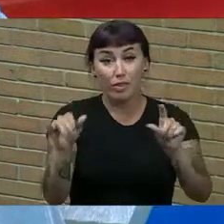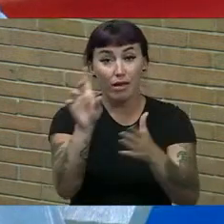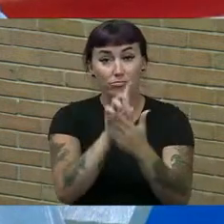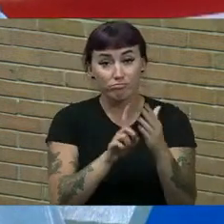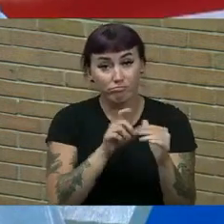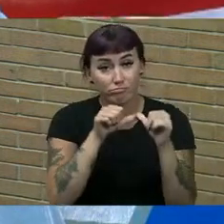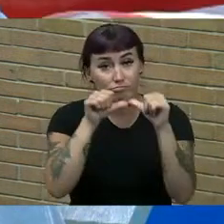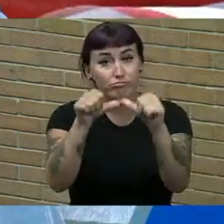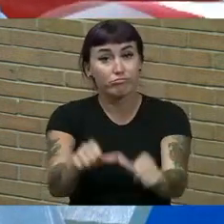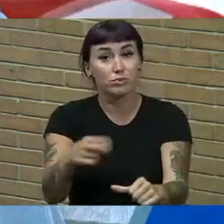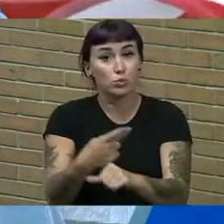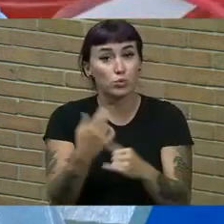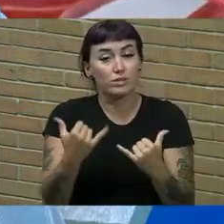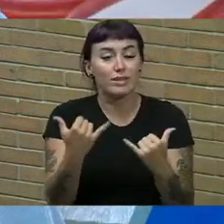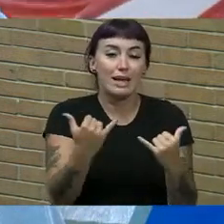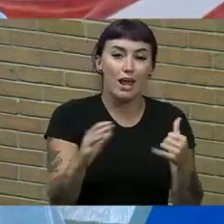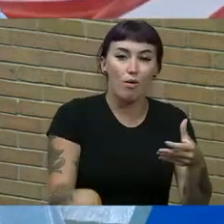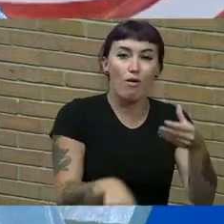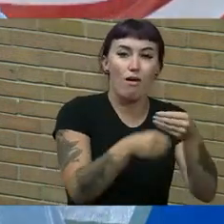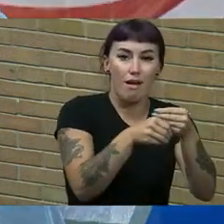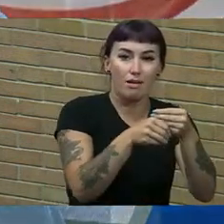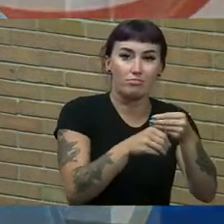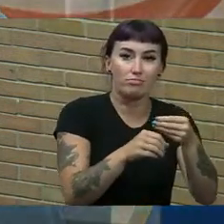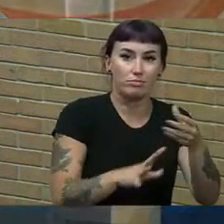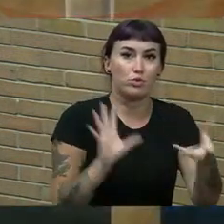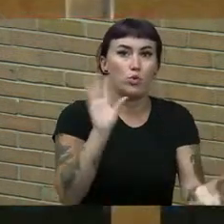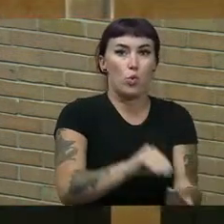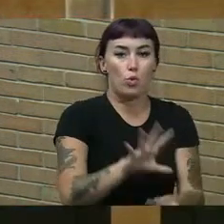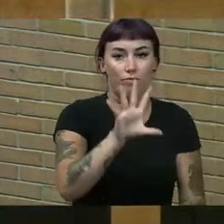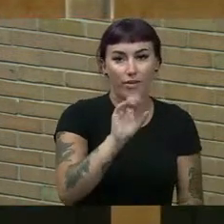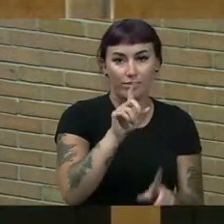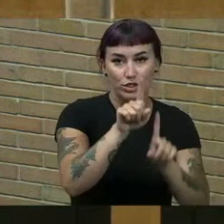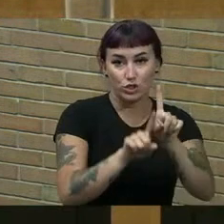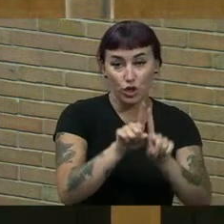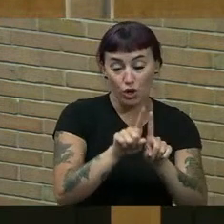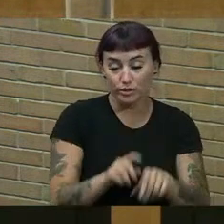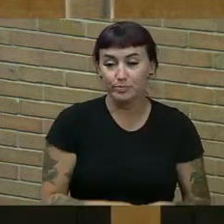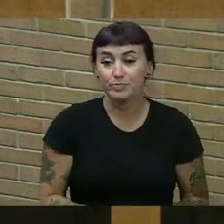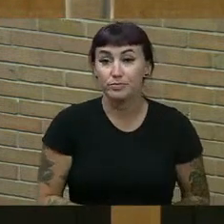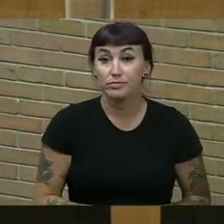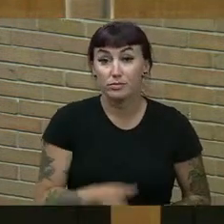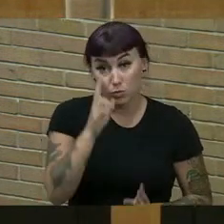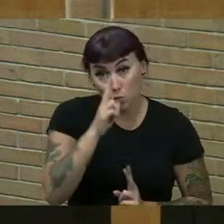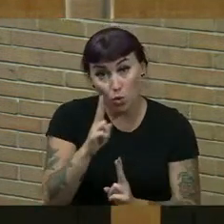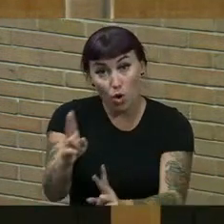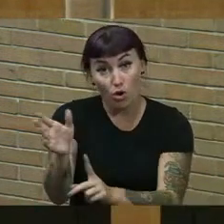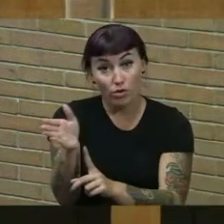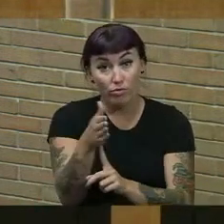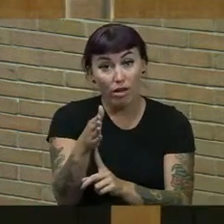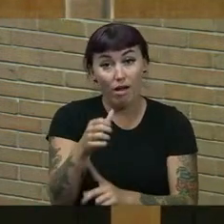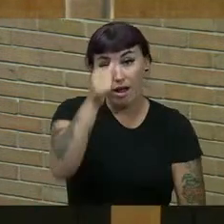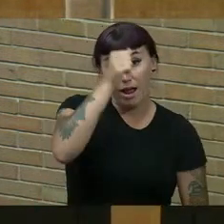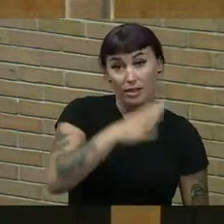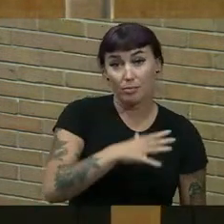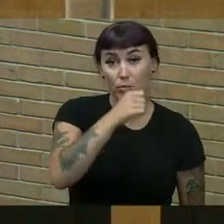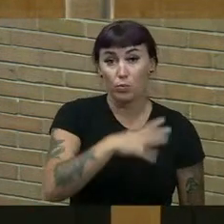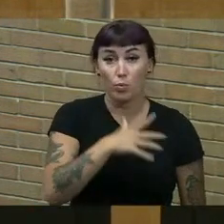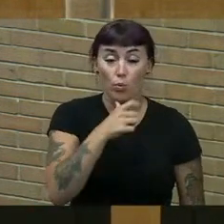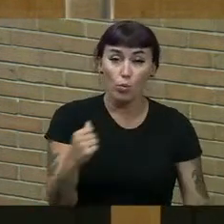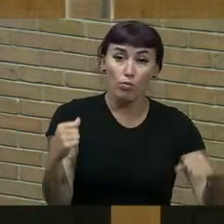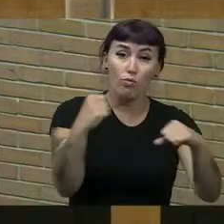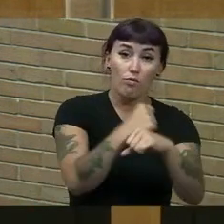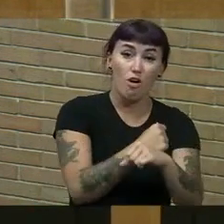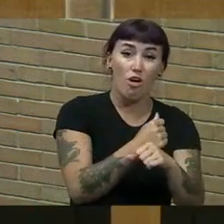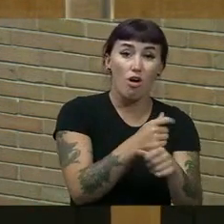continues today now with 50 stars. In that vein, and to honor our flag and the men and women who have fought and